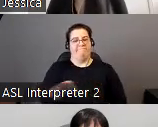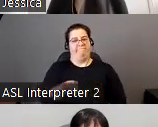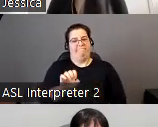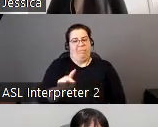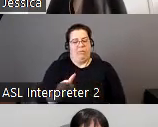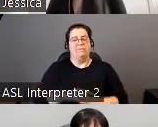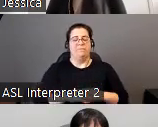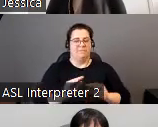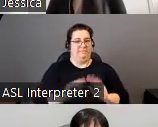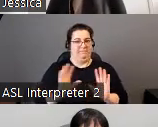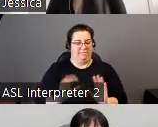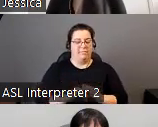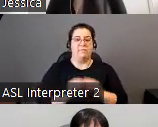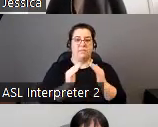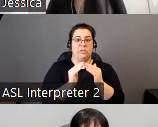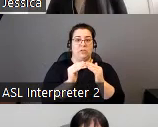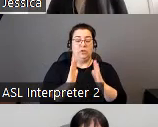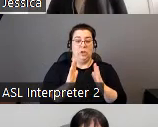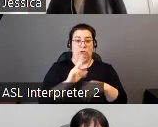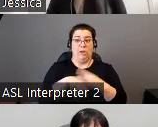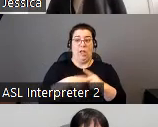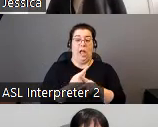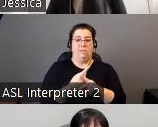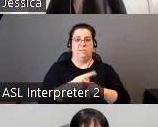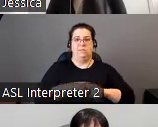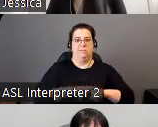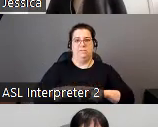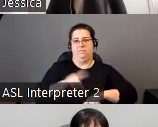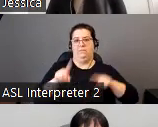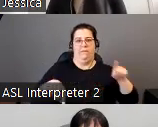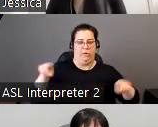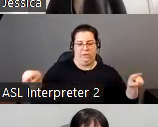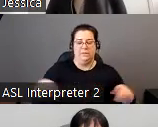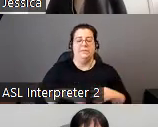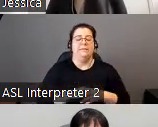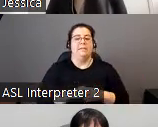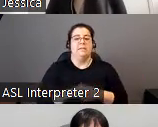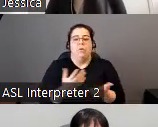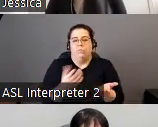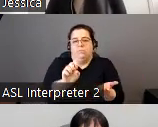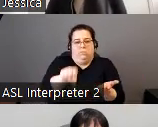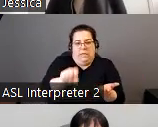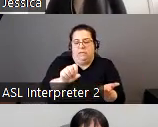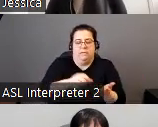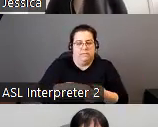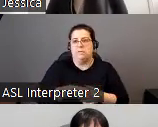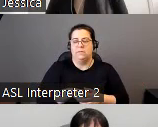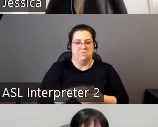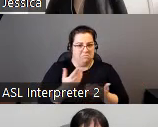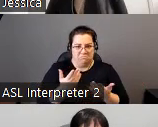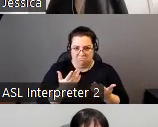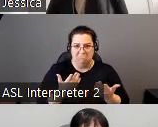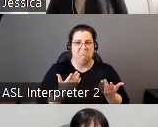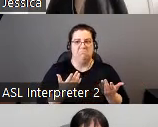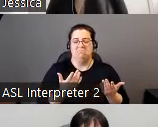women, there are quite a few as a whole. And yes, it is likely that some older women will find